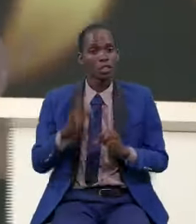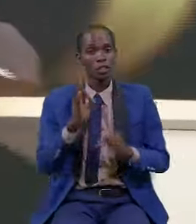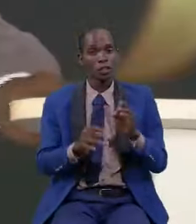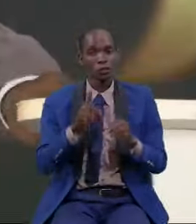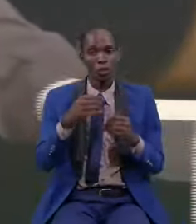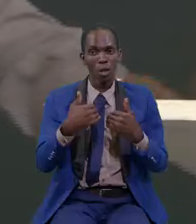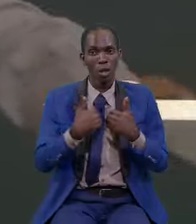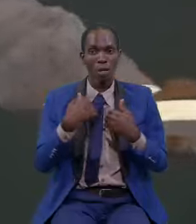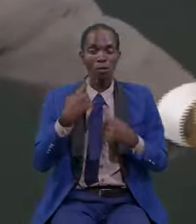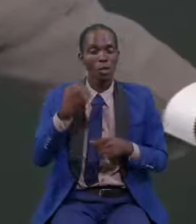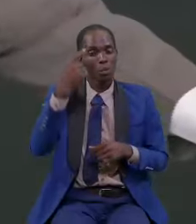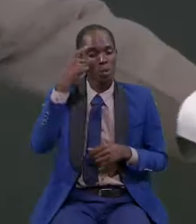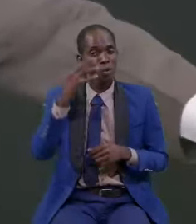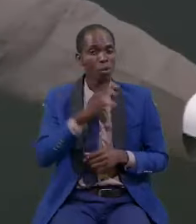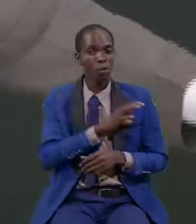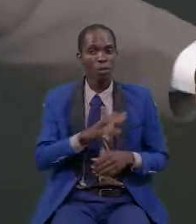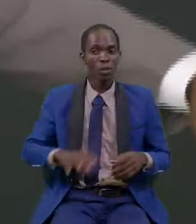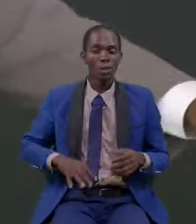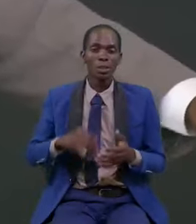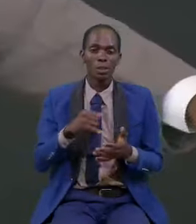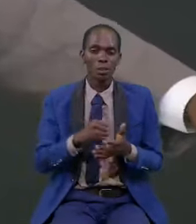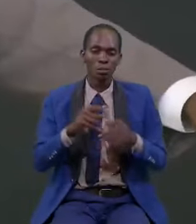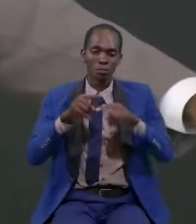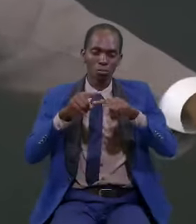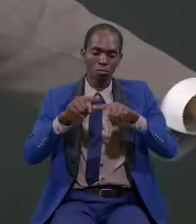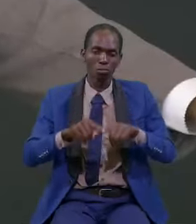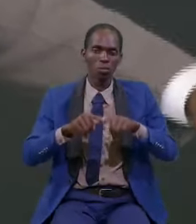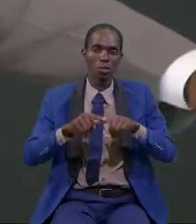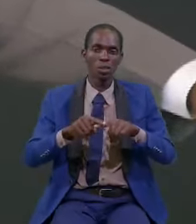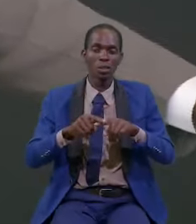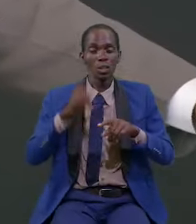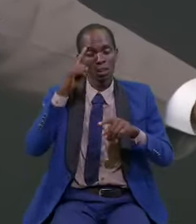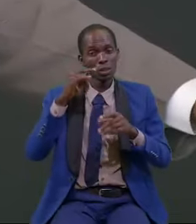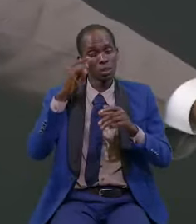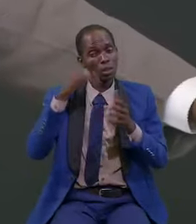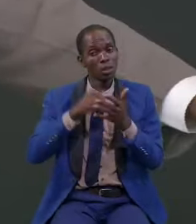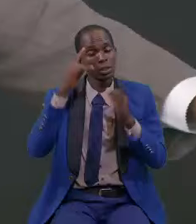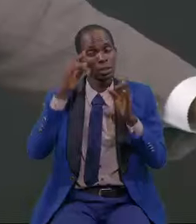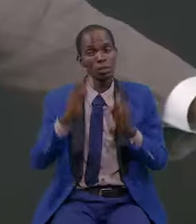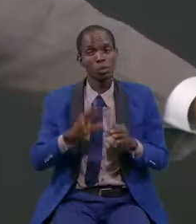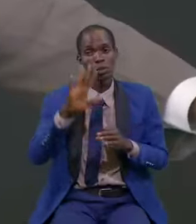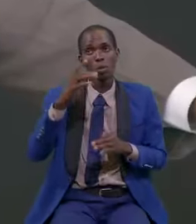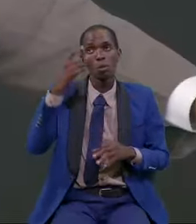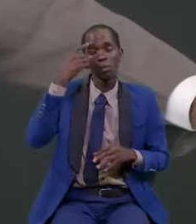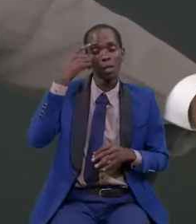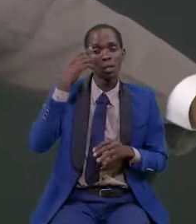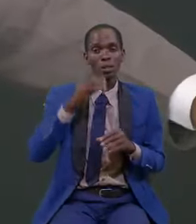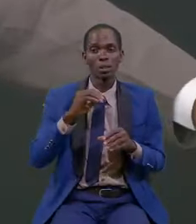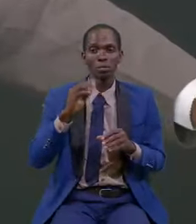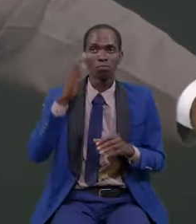it determines your mindset in life, determines your goal, determines